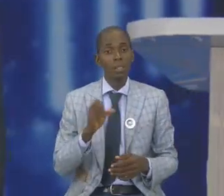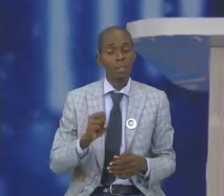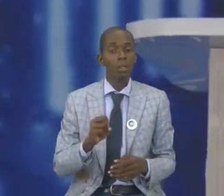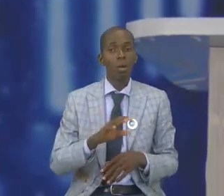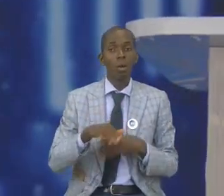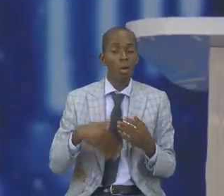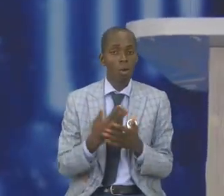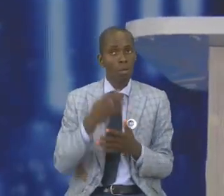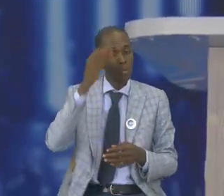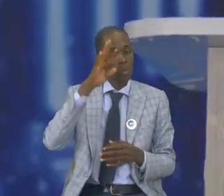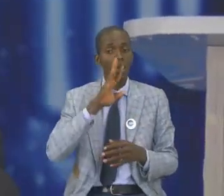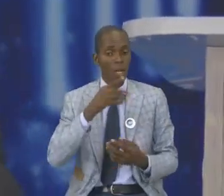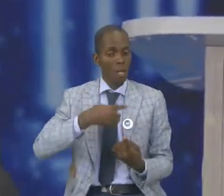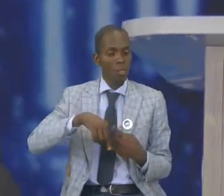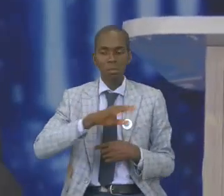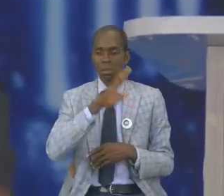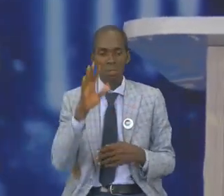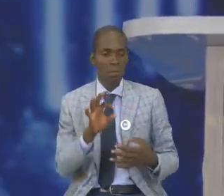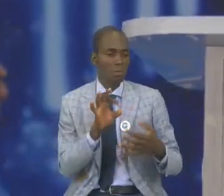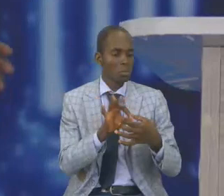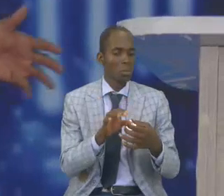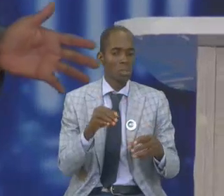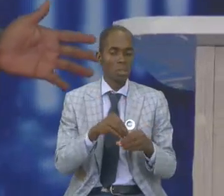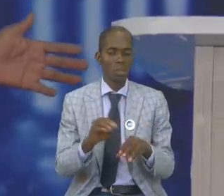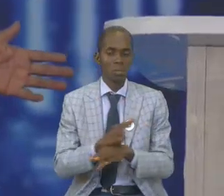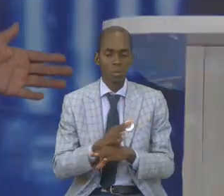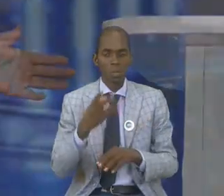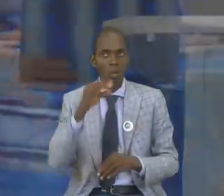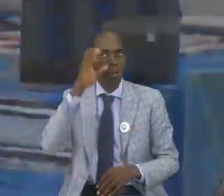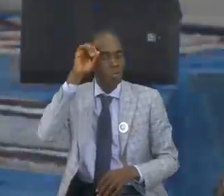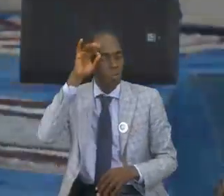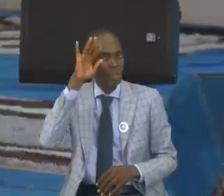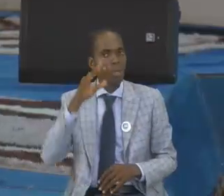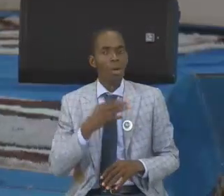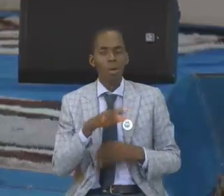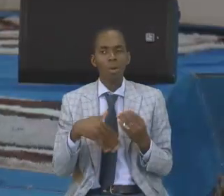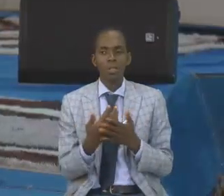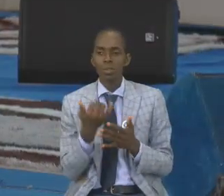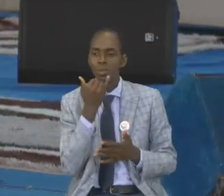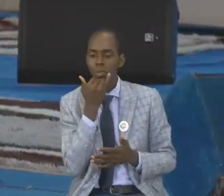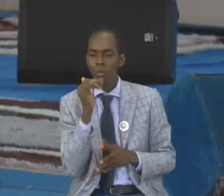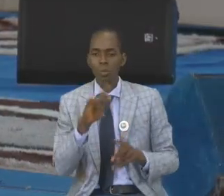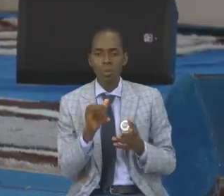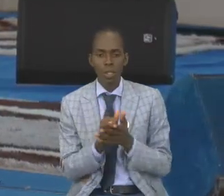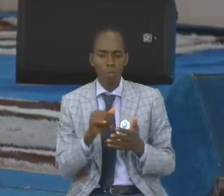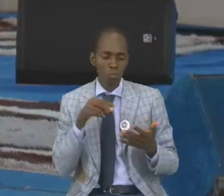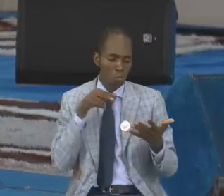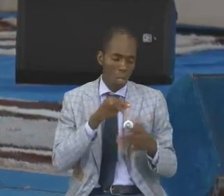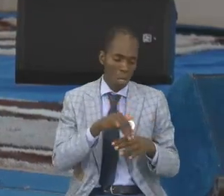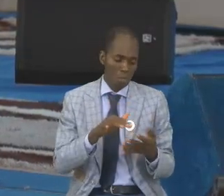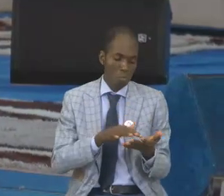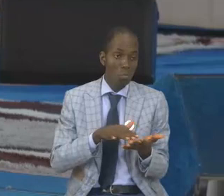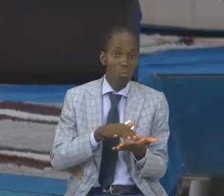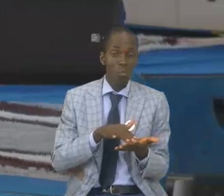were around, he didn't get involved in their magic. And all the soothsayers were around, he didn't get involved in their